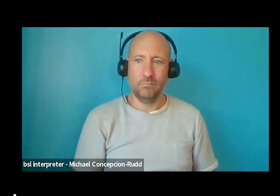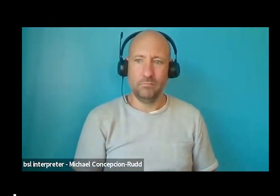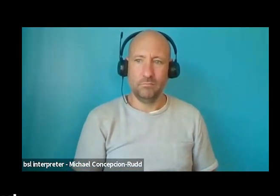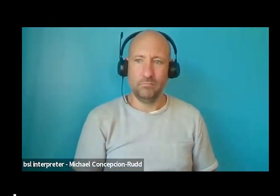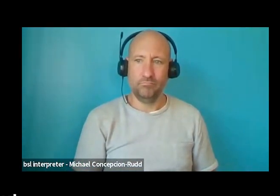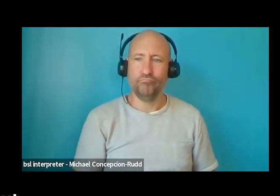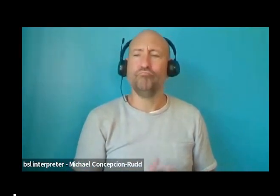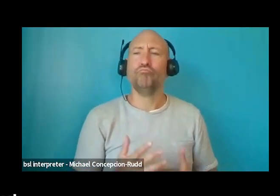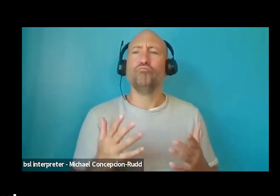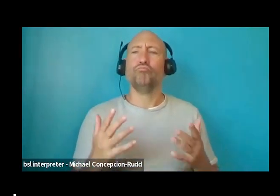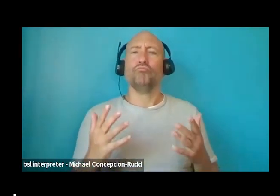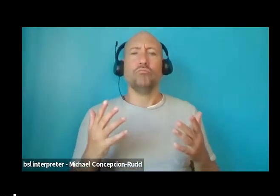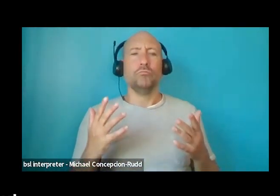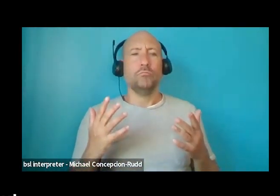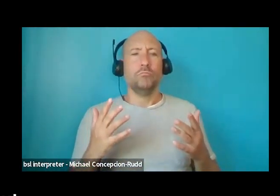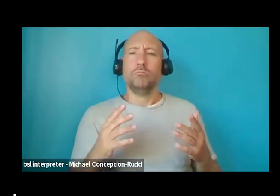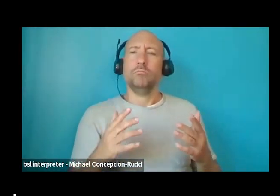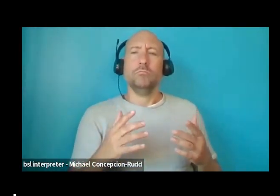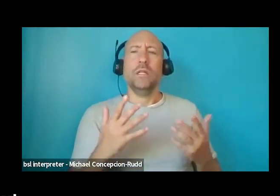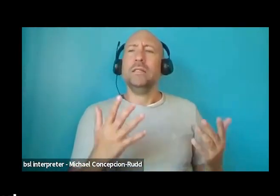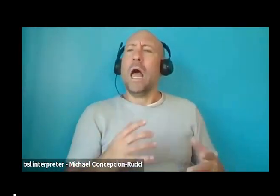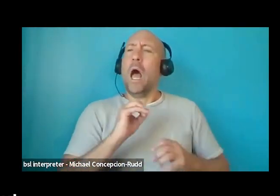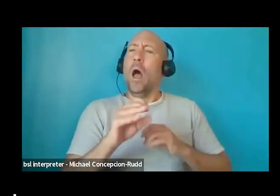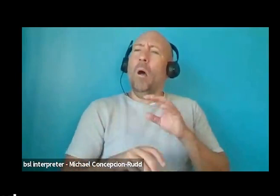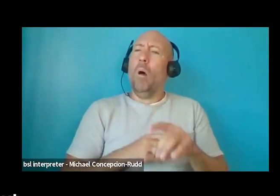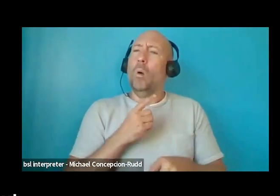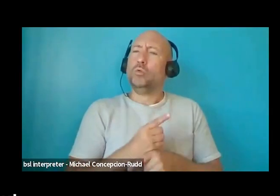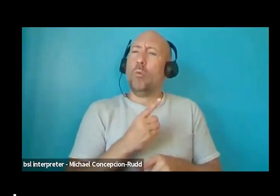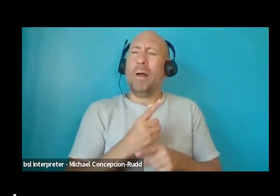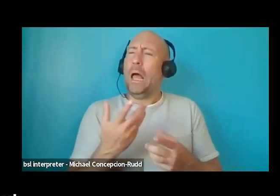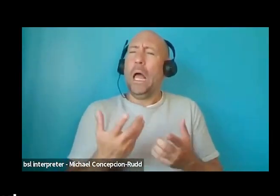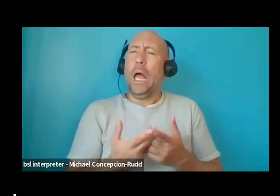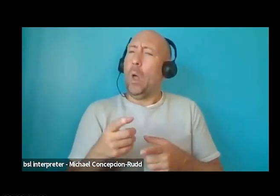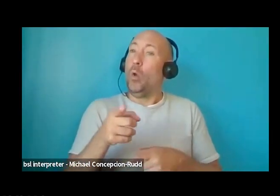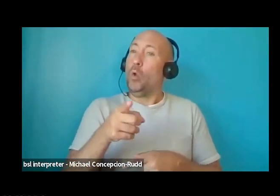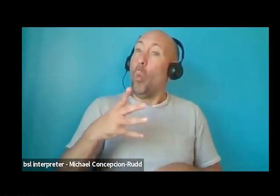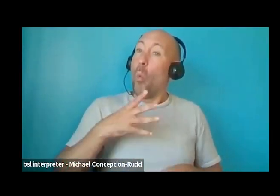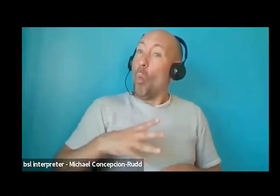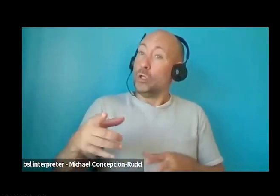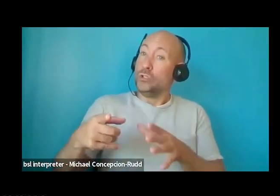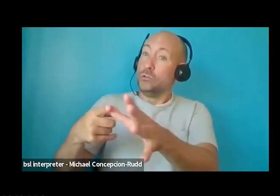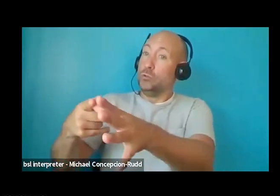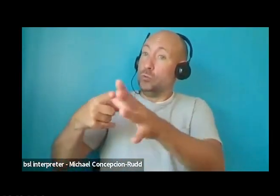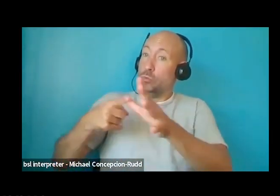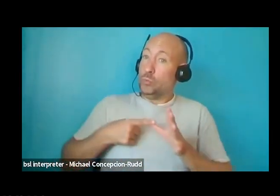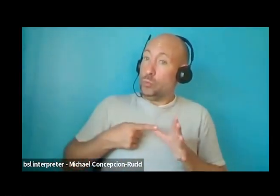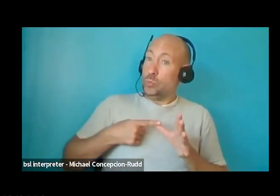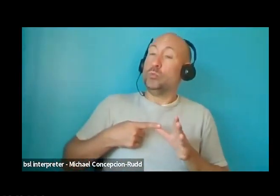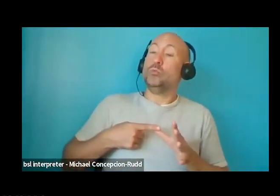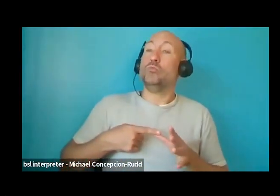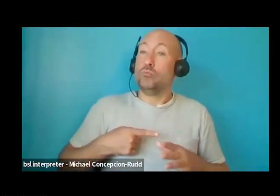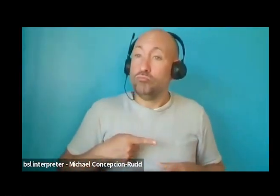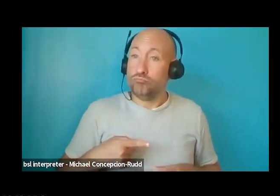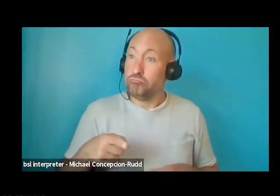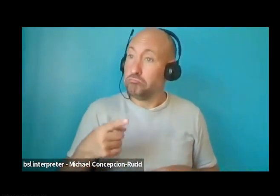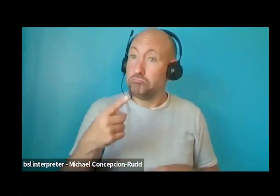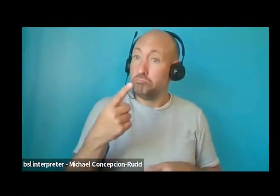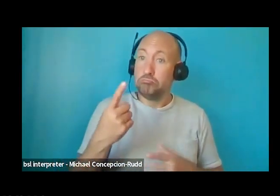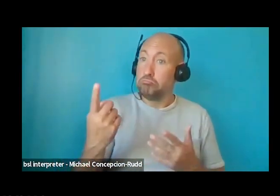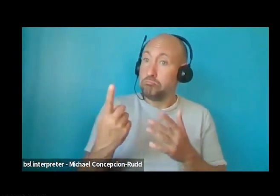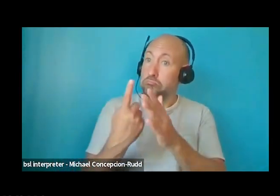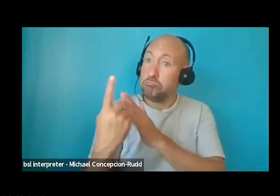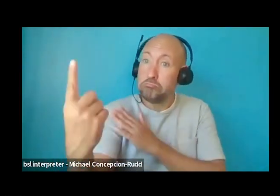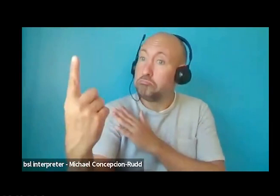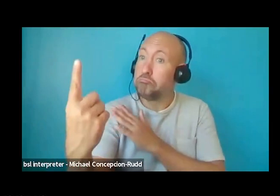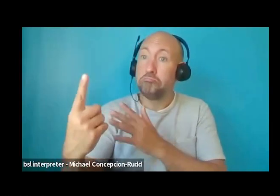Okay, now I'm going on to talk about how to organize your proposal. So an application can come from a venue,